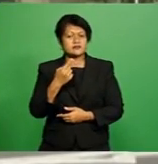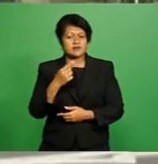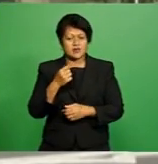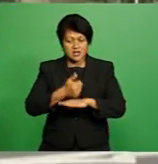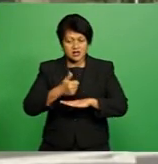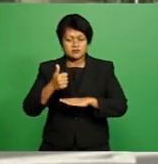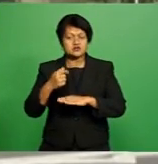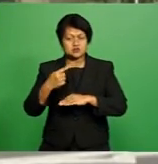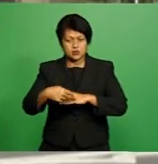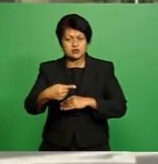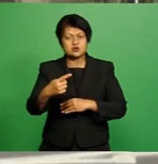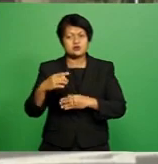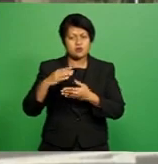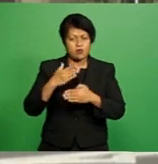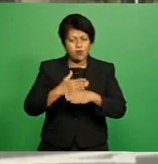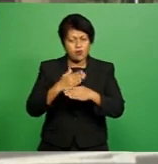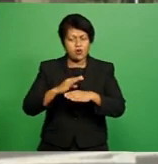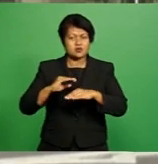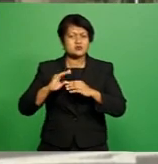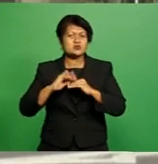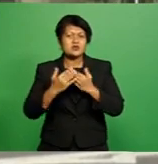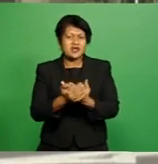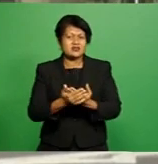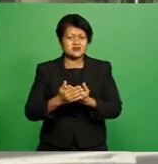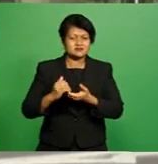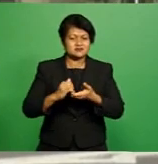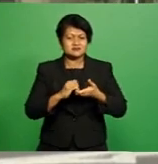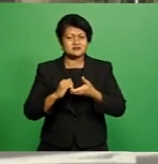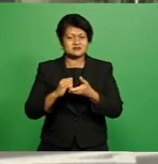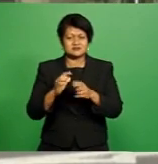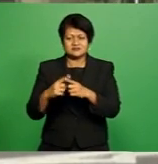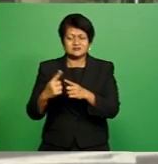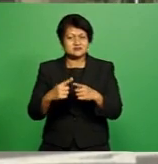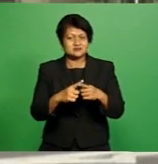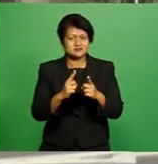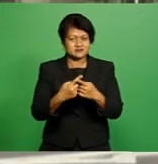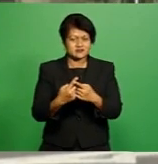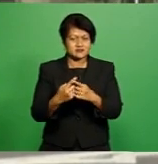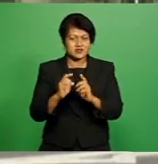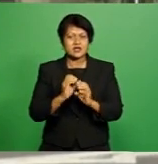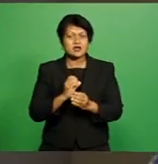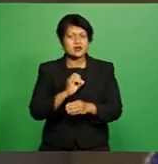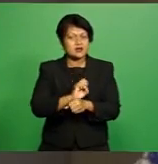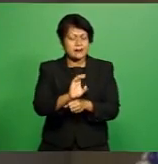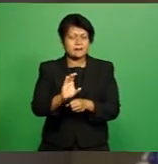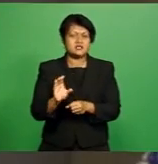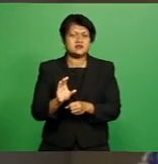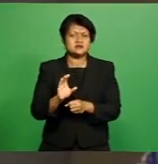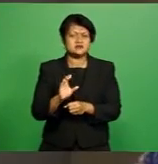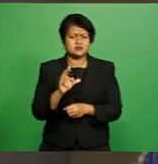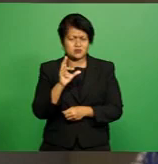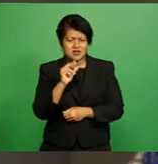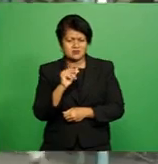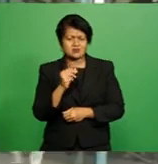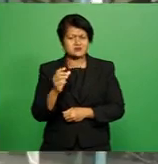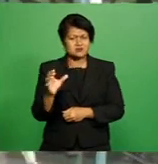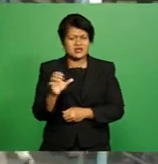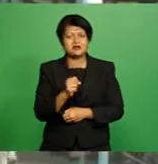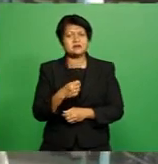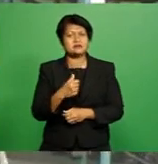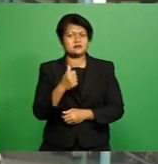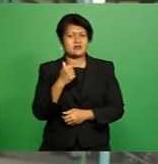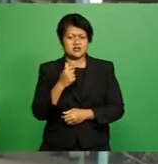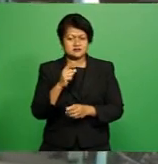relevant stakeholders to ensure people have jobs to enable the economy to get back on track. The ministry is working with